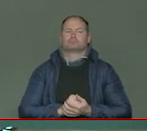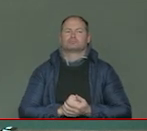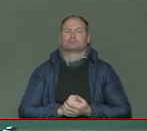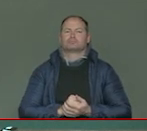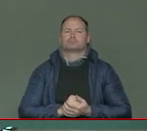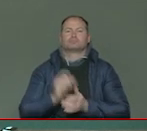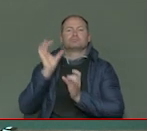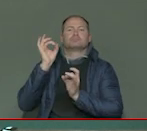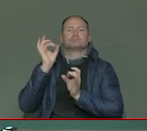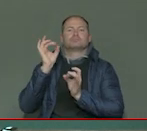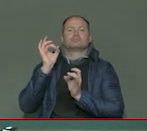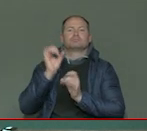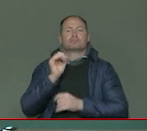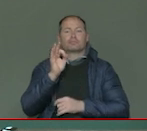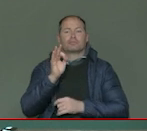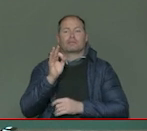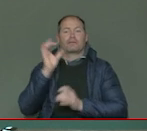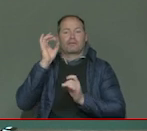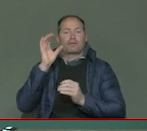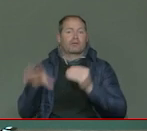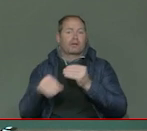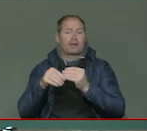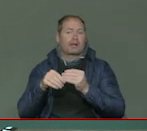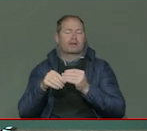What will be the details if you have to fill in the details?